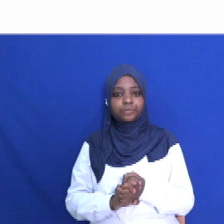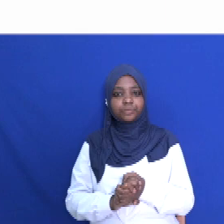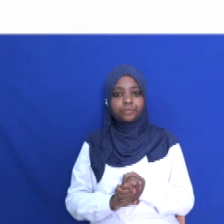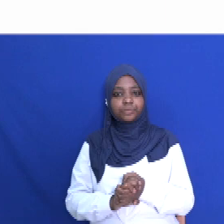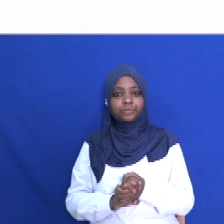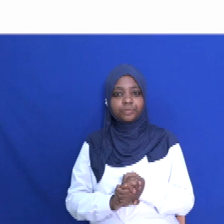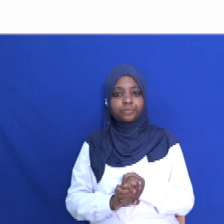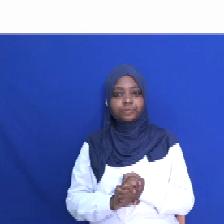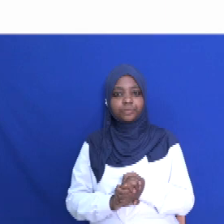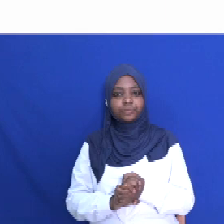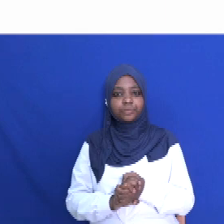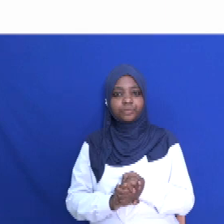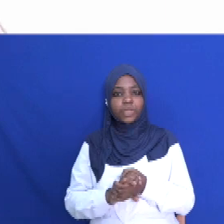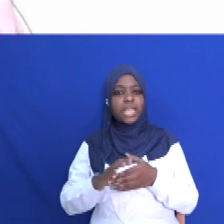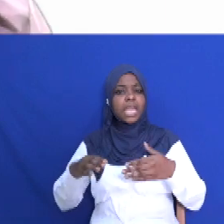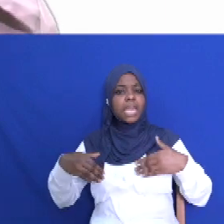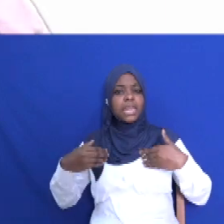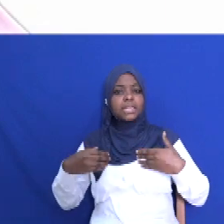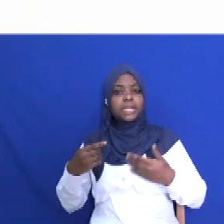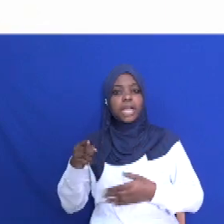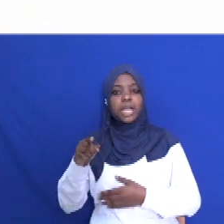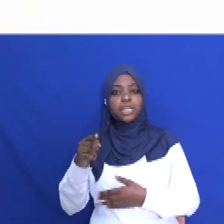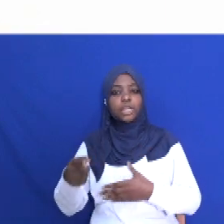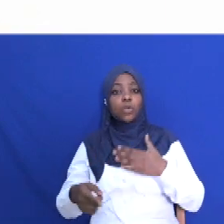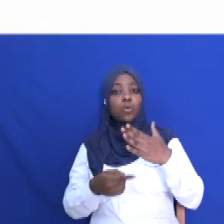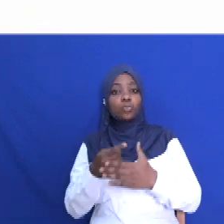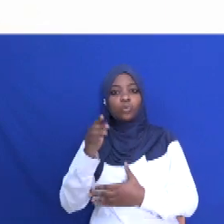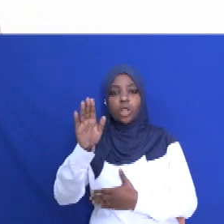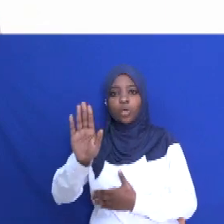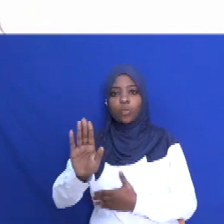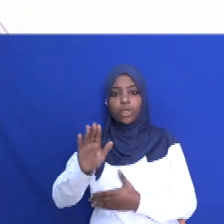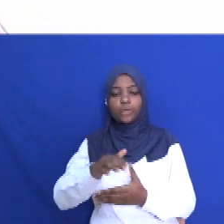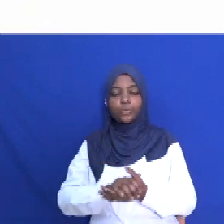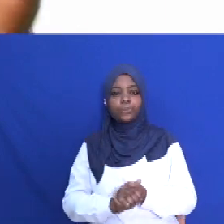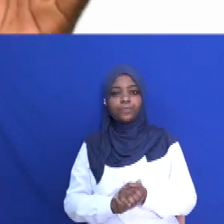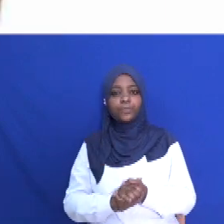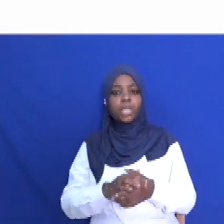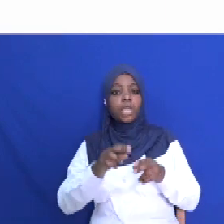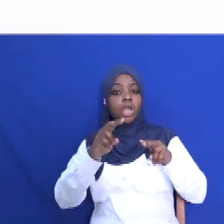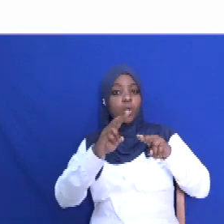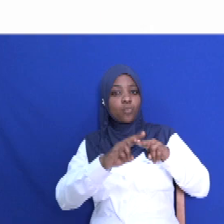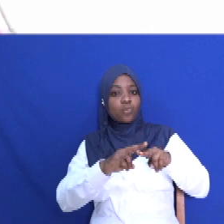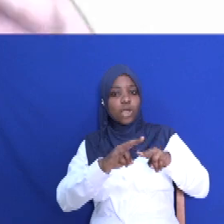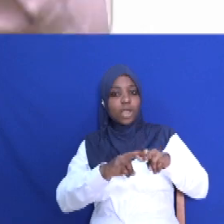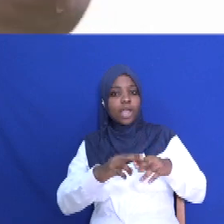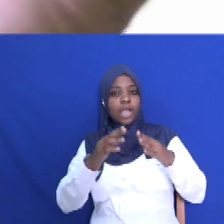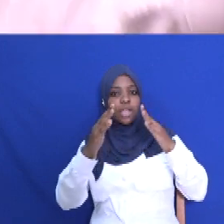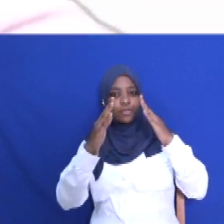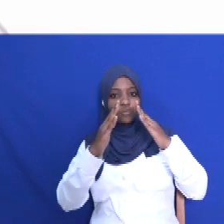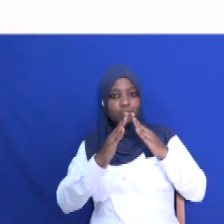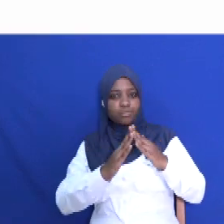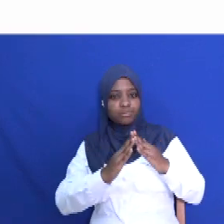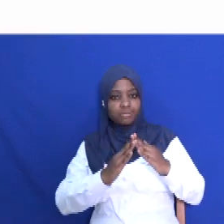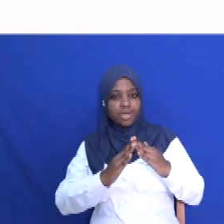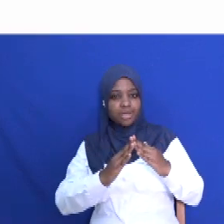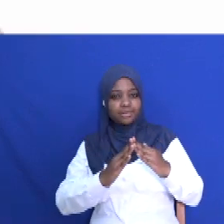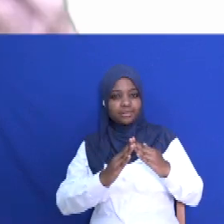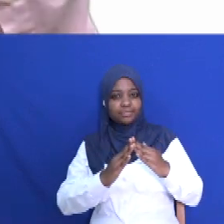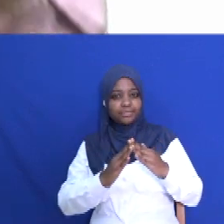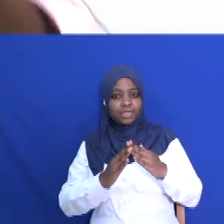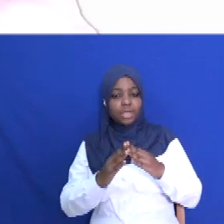what I want you to stay home, because home is very safe, away from